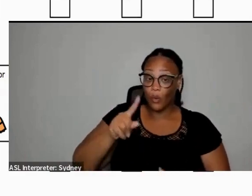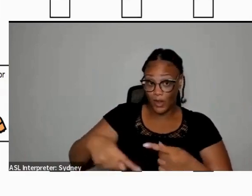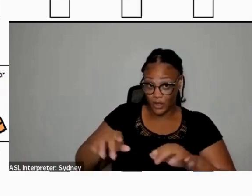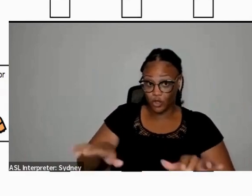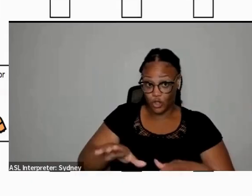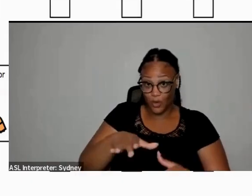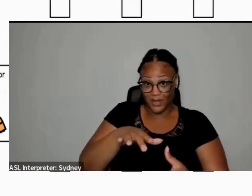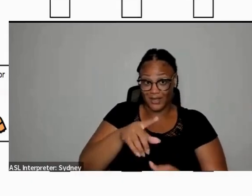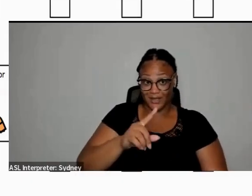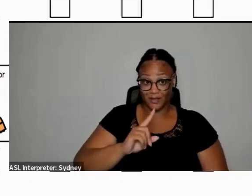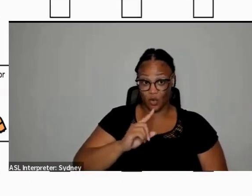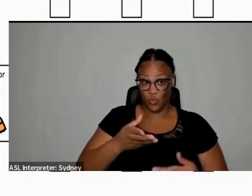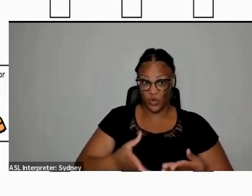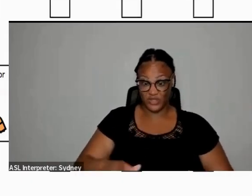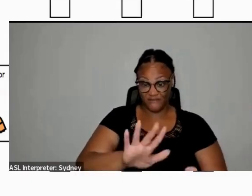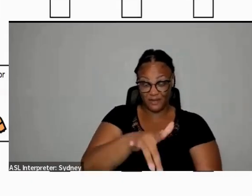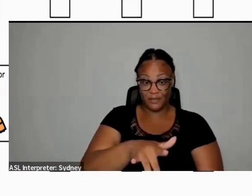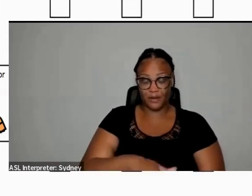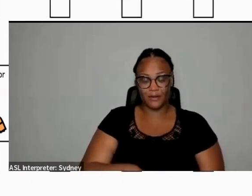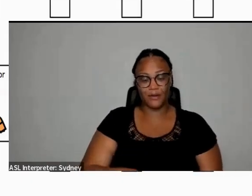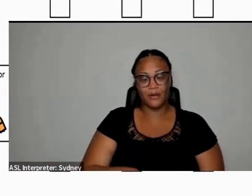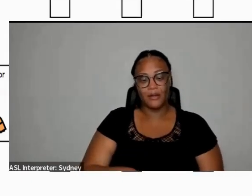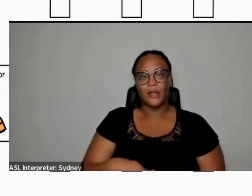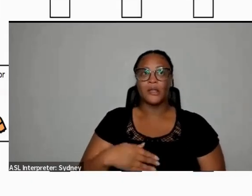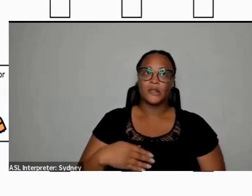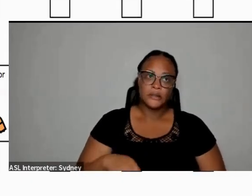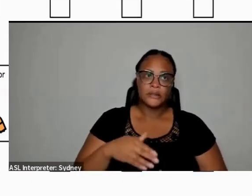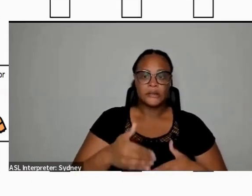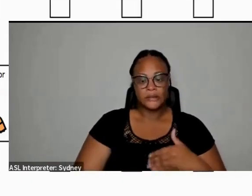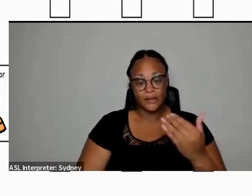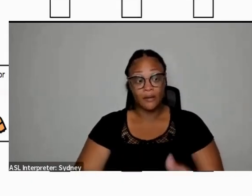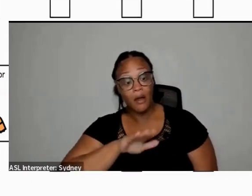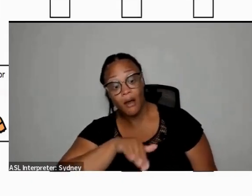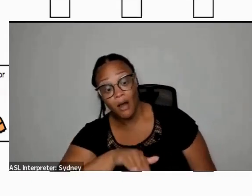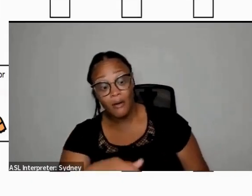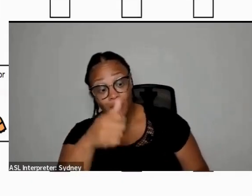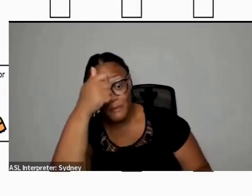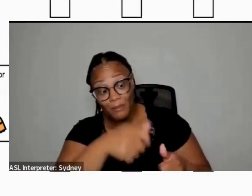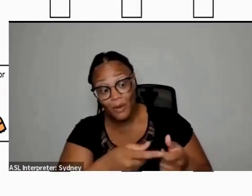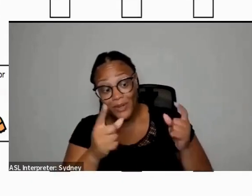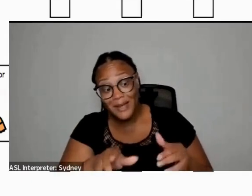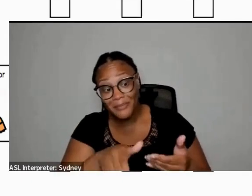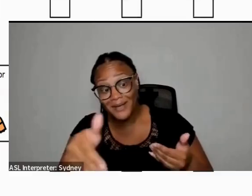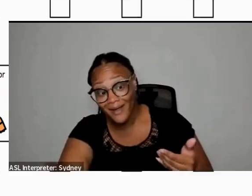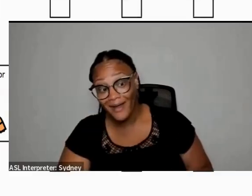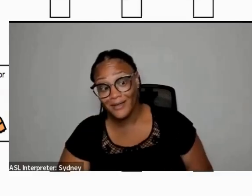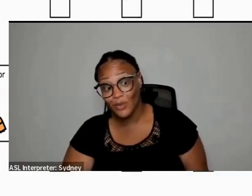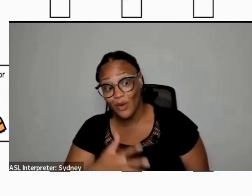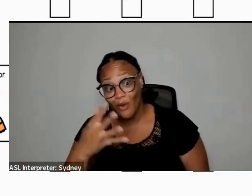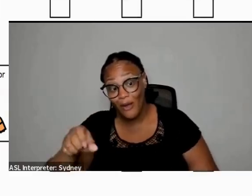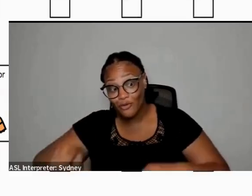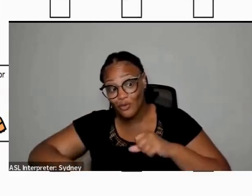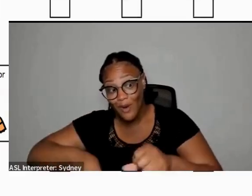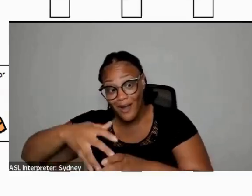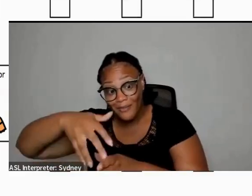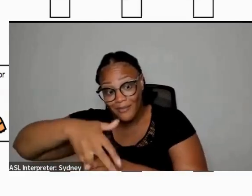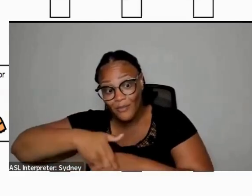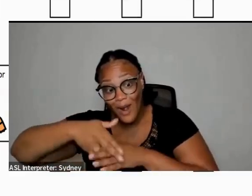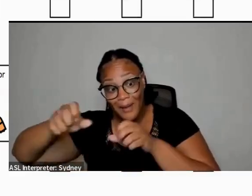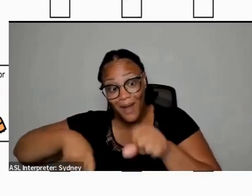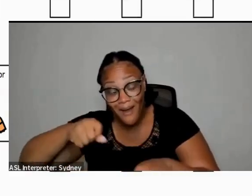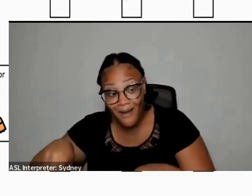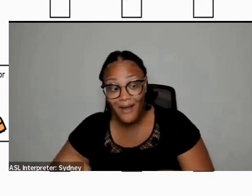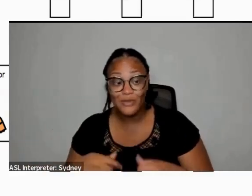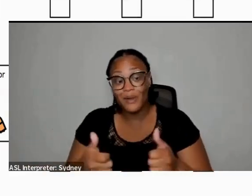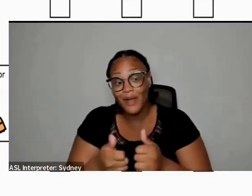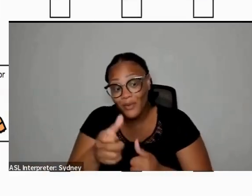between. Oh, but remember what we're doing afterwards. We're going to go ride bikes, or we're going to go, play a game with dad or something